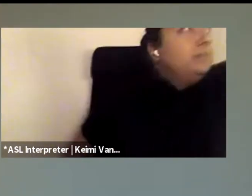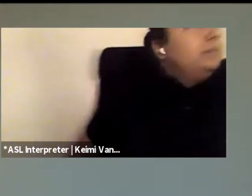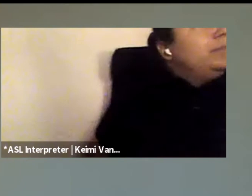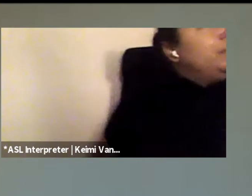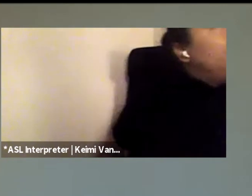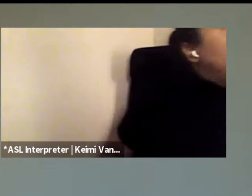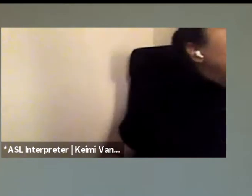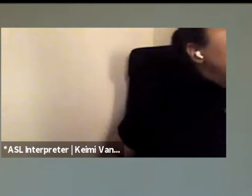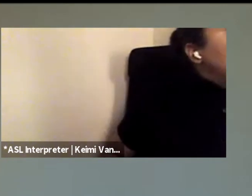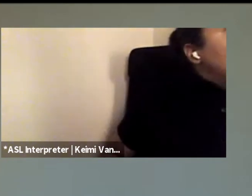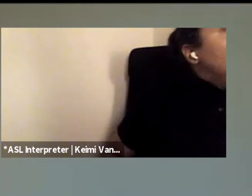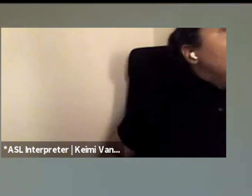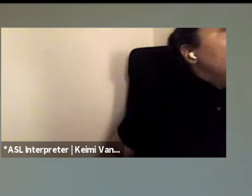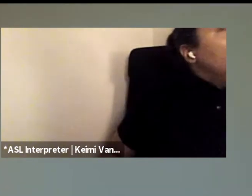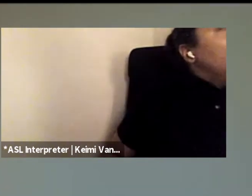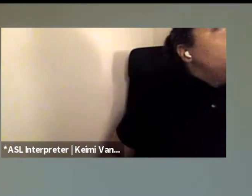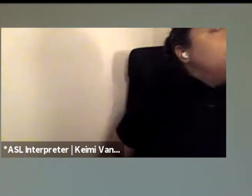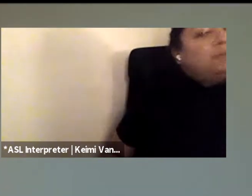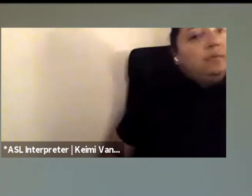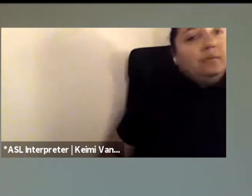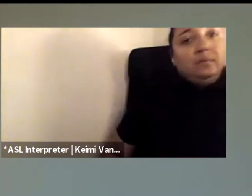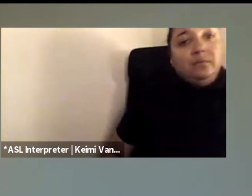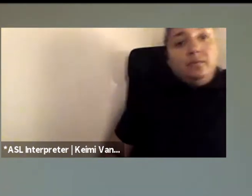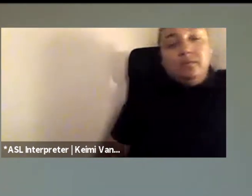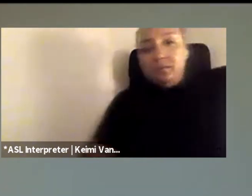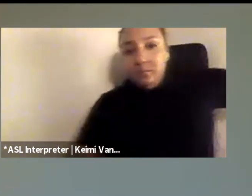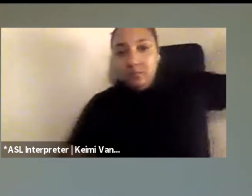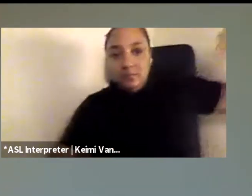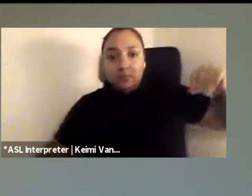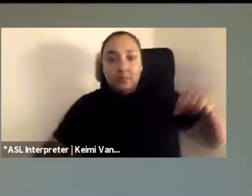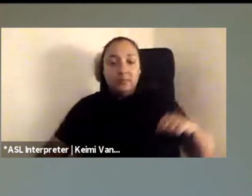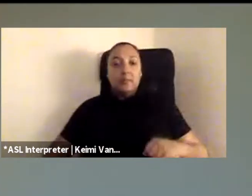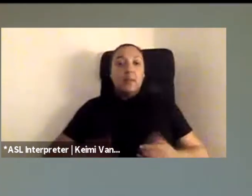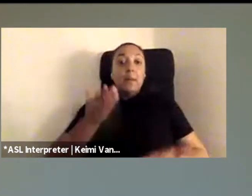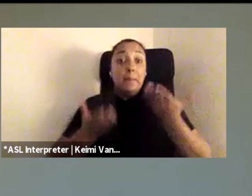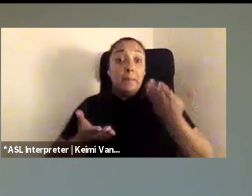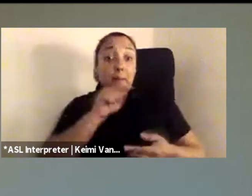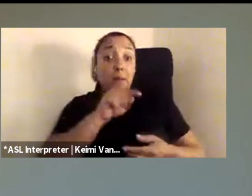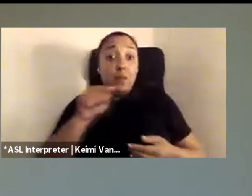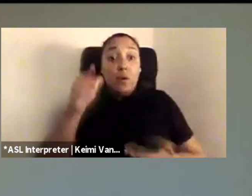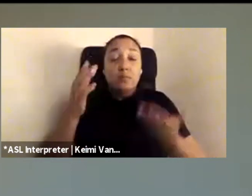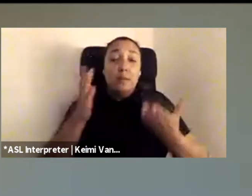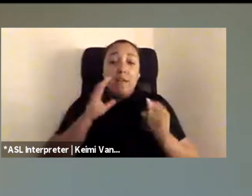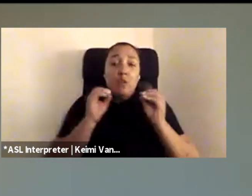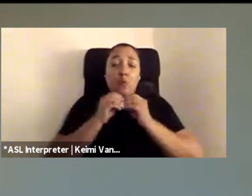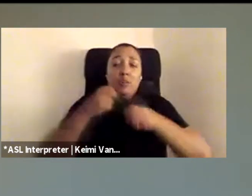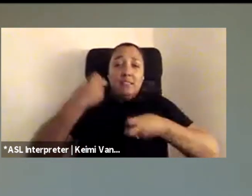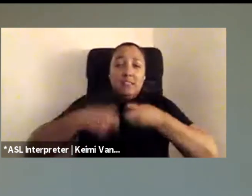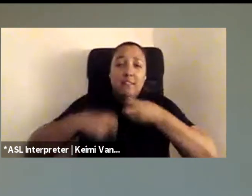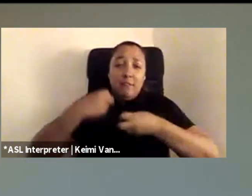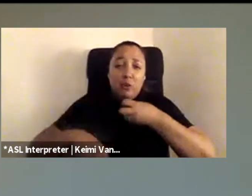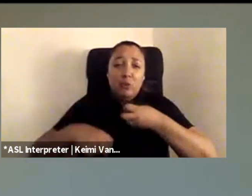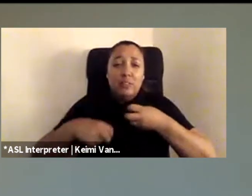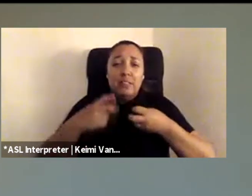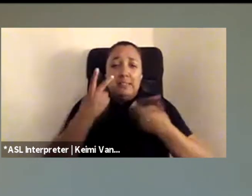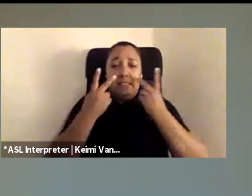with disabilities, with visual disabilities or difficulty seeing. And I'm going to slow down because I tend to speak really